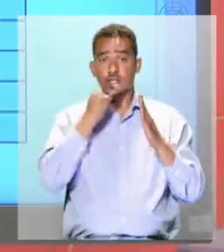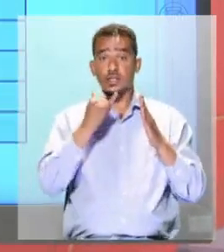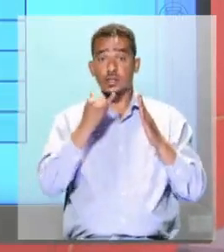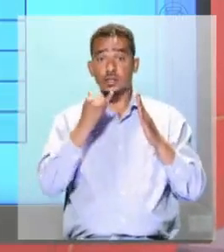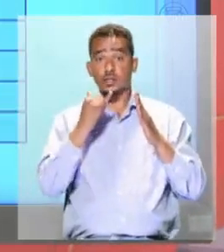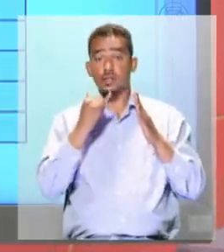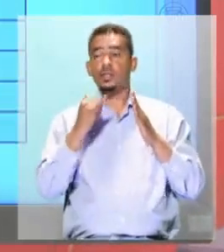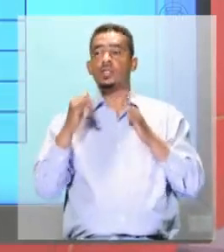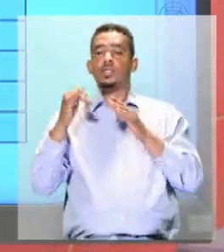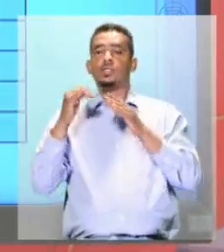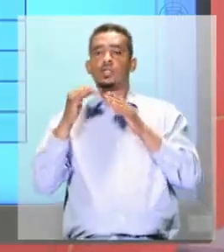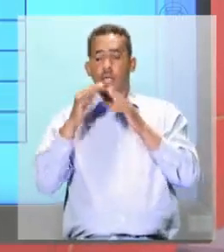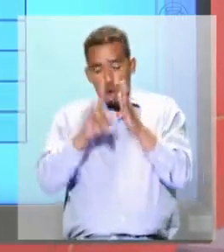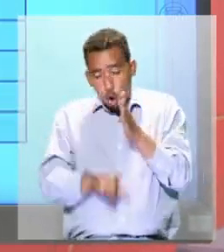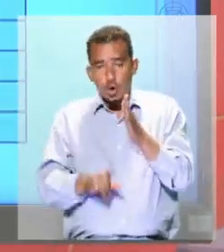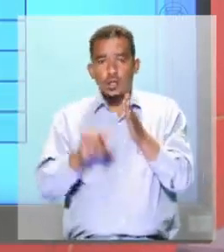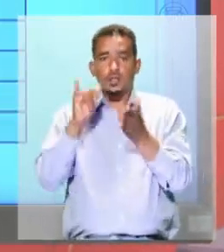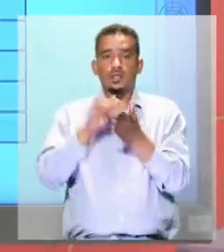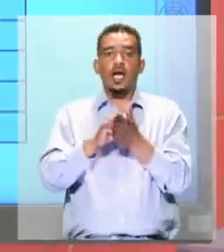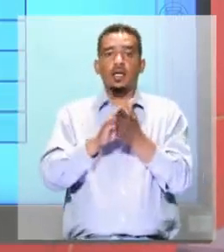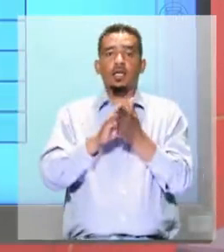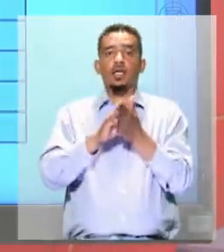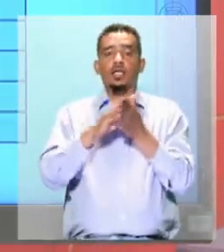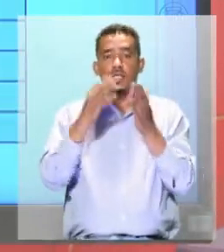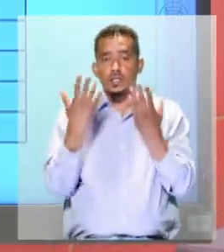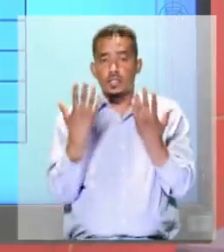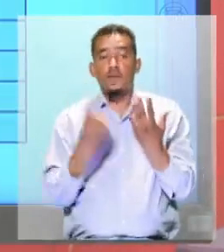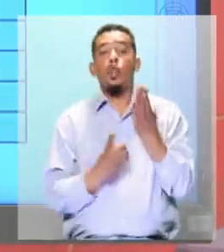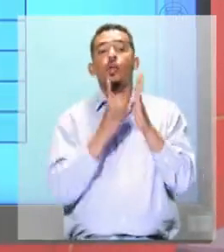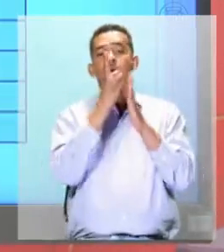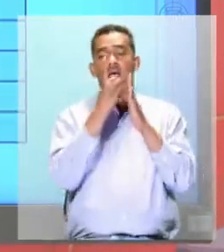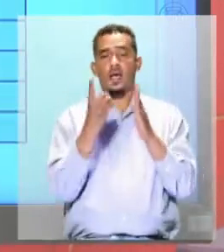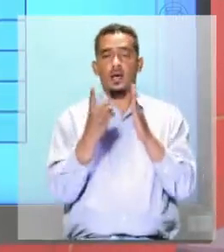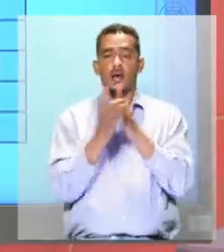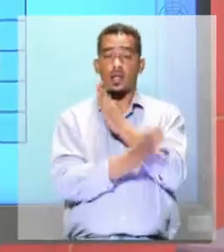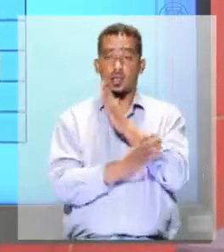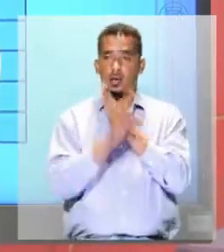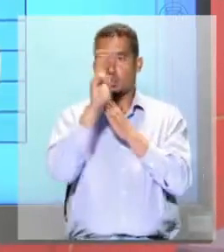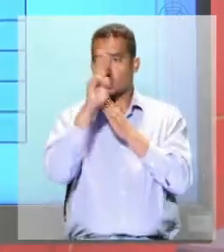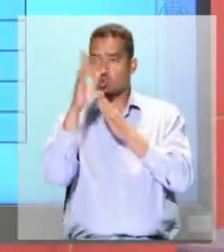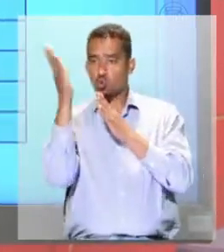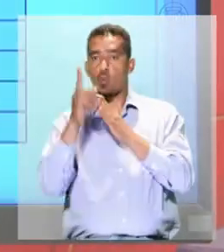developing country. Developed country birth rate is 22 per 1,000.